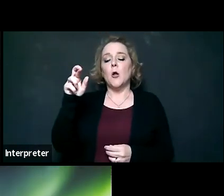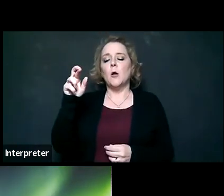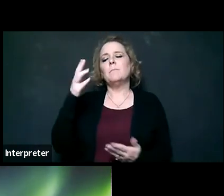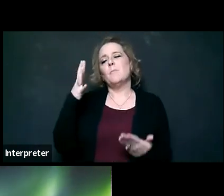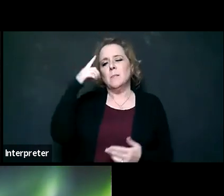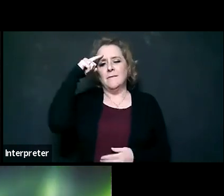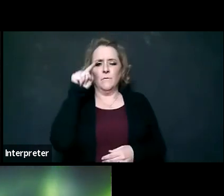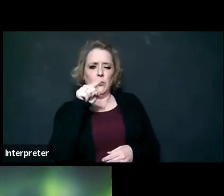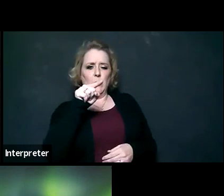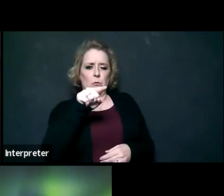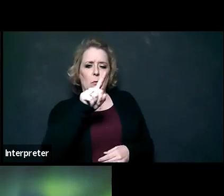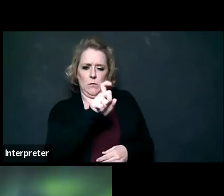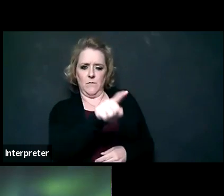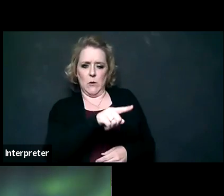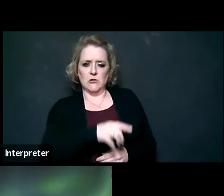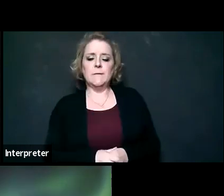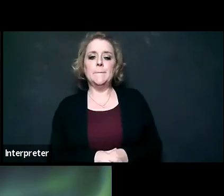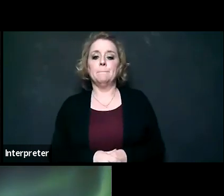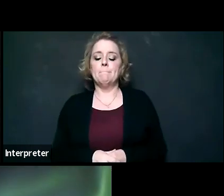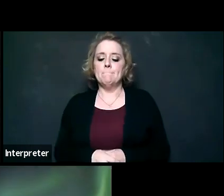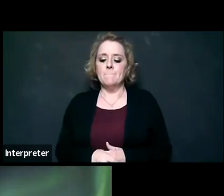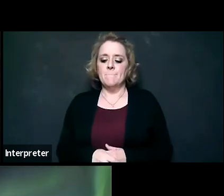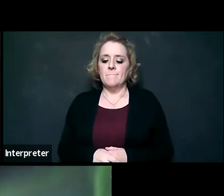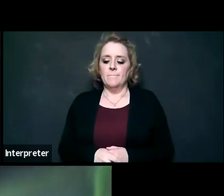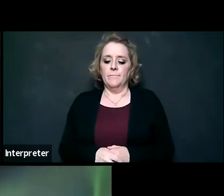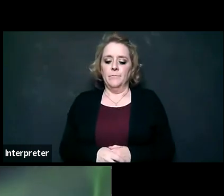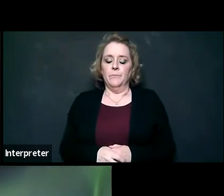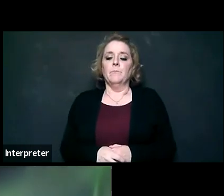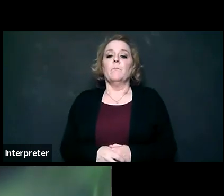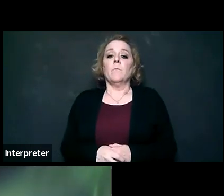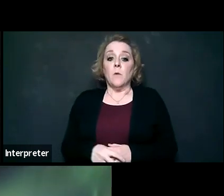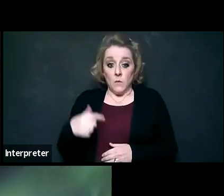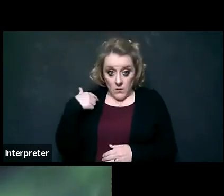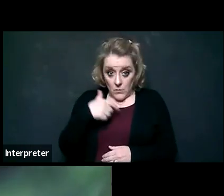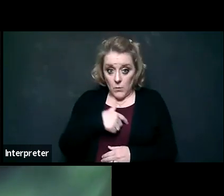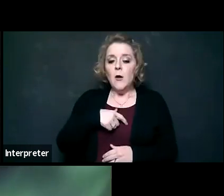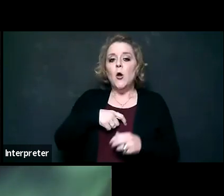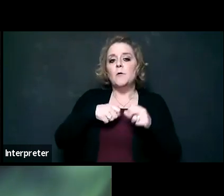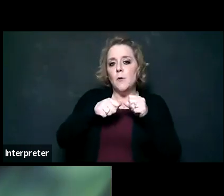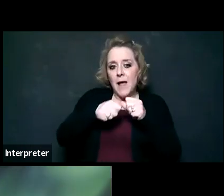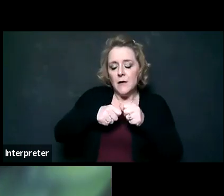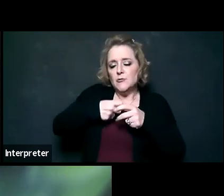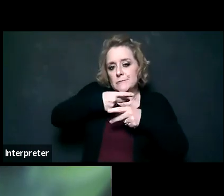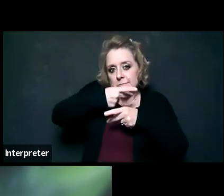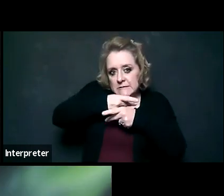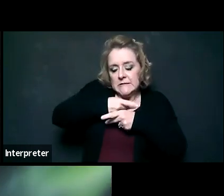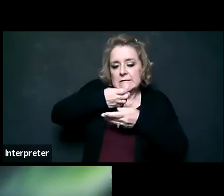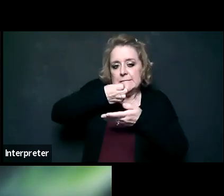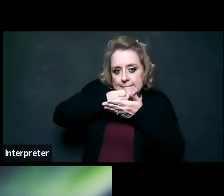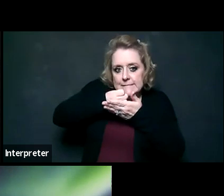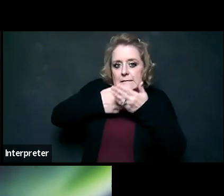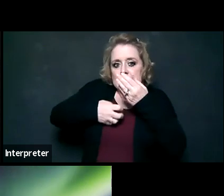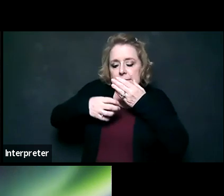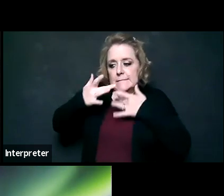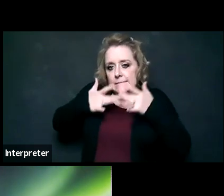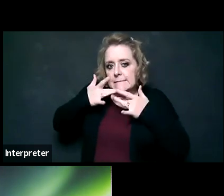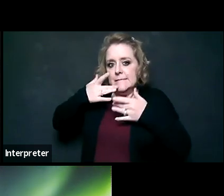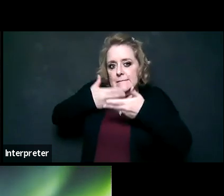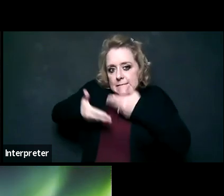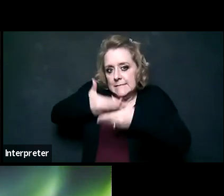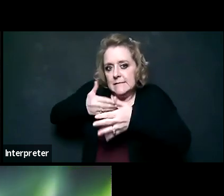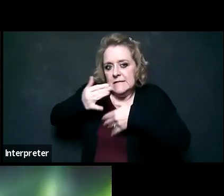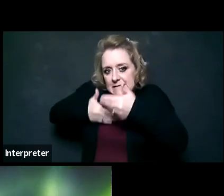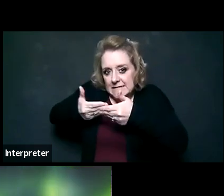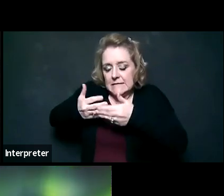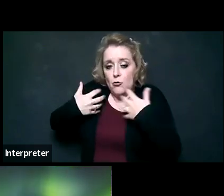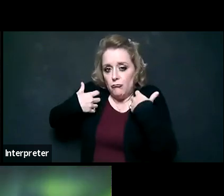you. Beyond survival, economics, resilience, what's the most significant thing that you've learned about the citizens in the